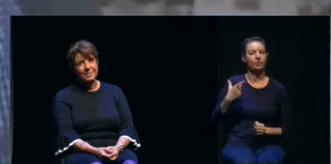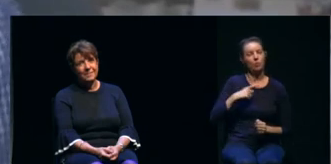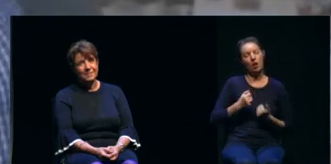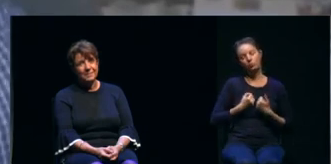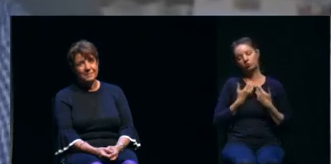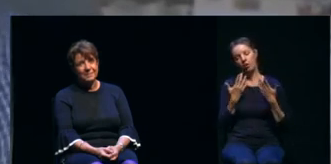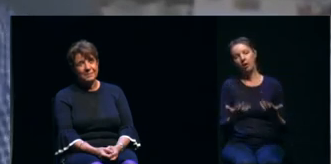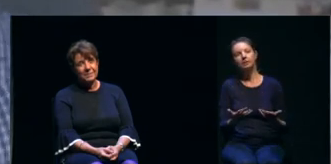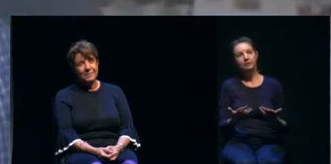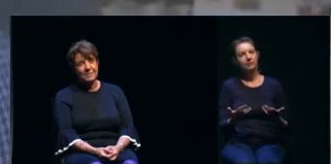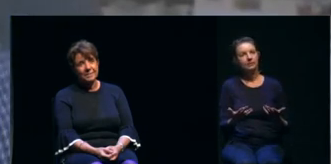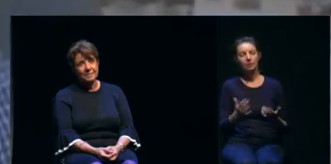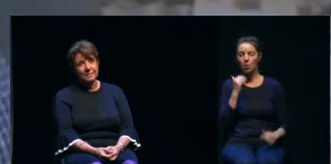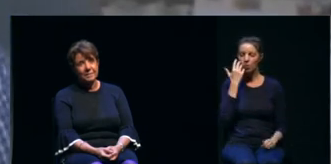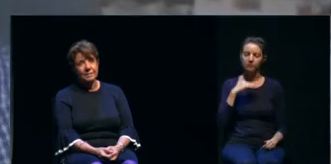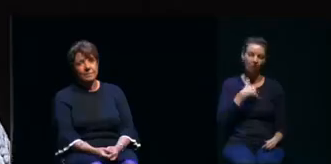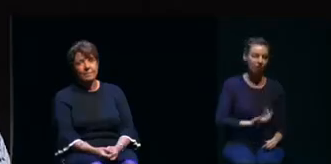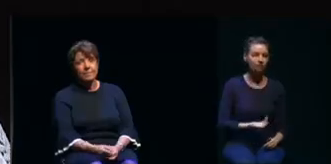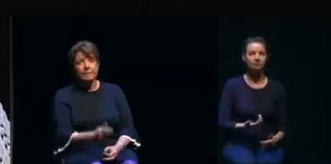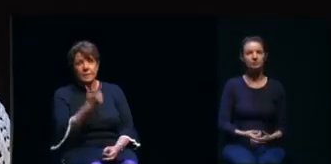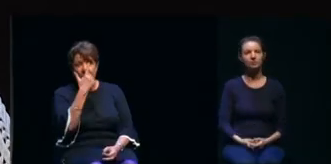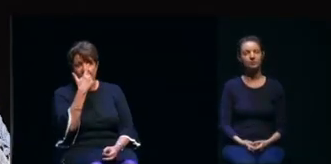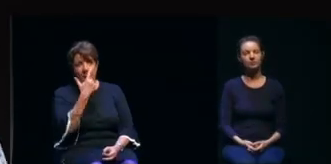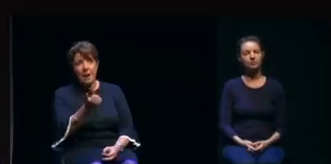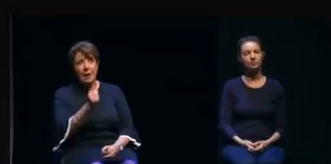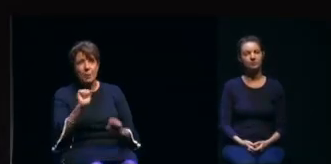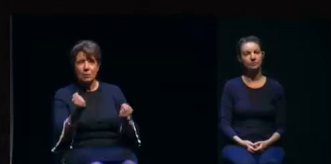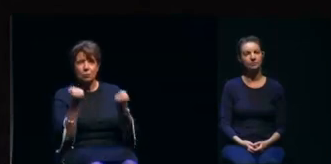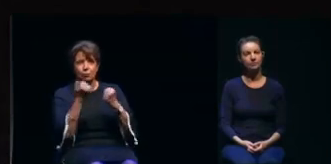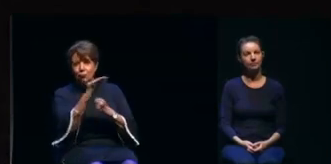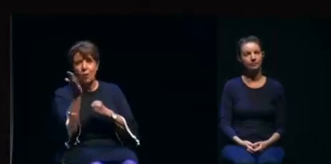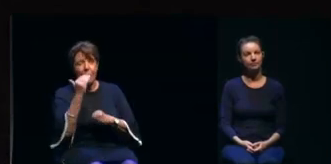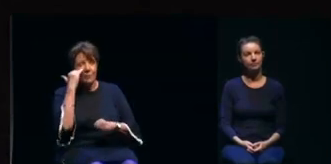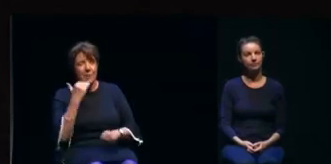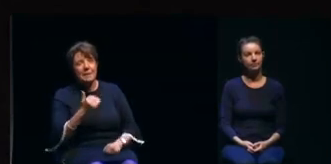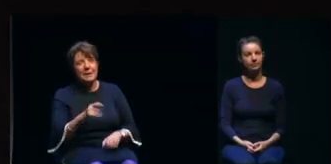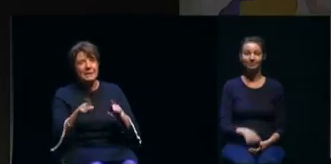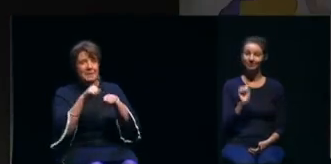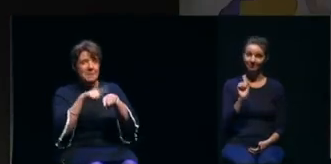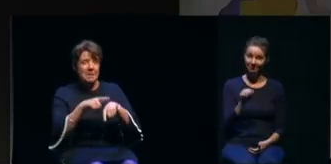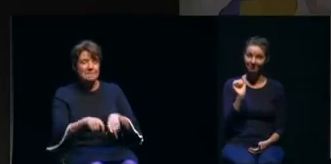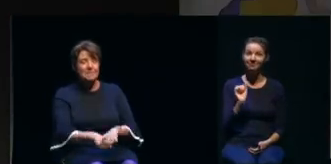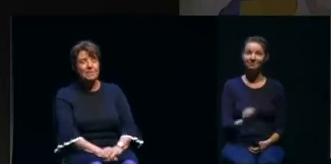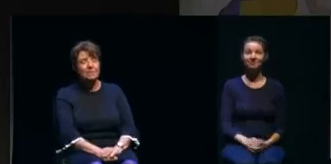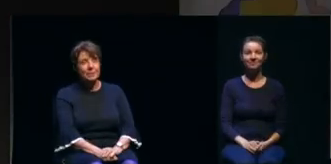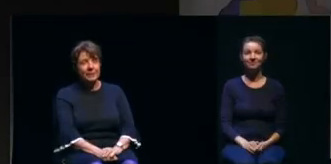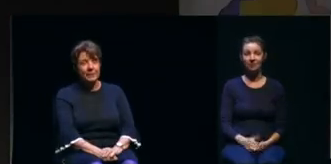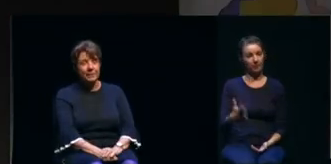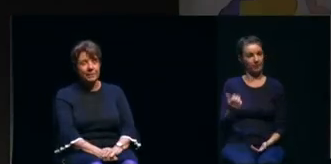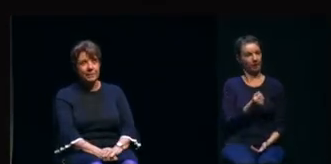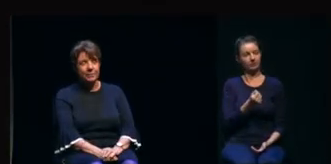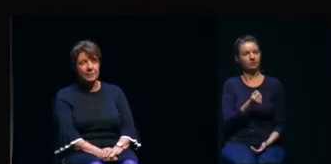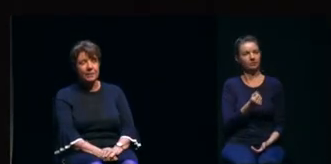middle age is the year of tiredness. And lucky we're so strong as well at the same time. Yes. So middle age... We have to be,